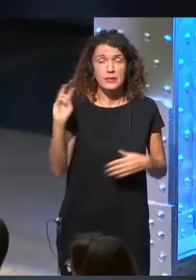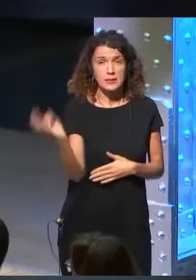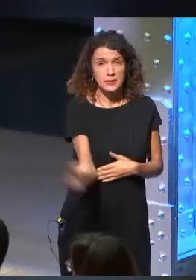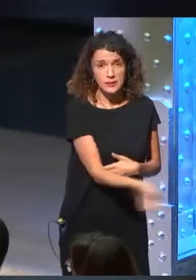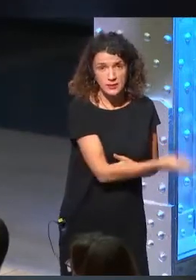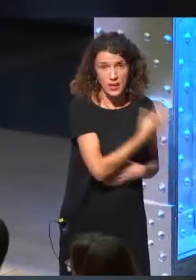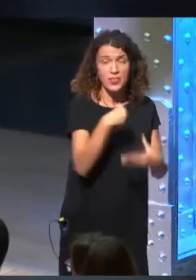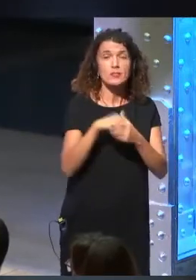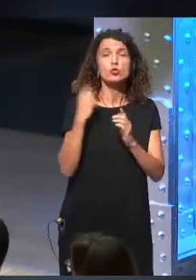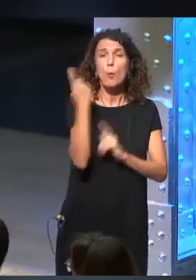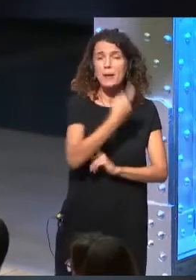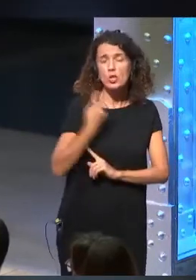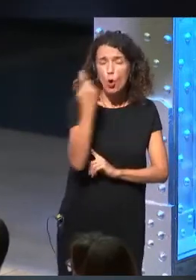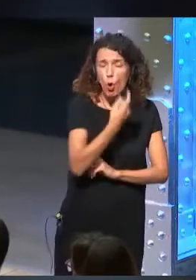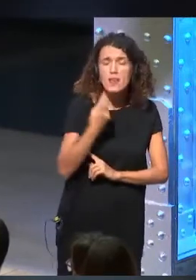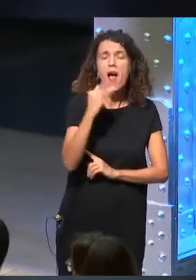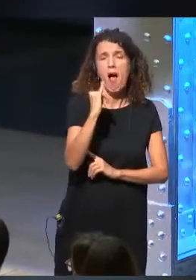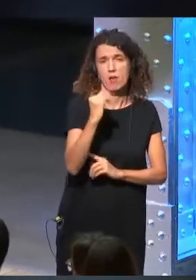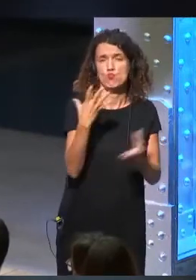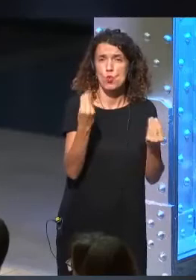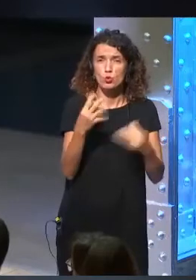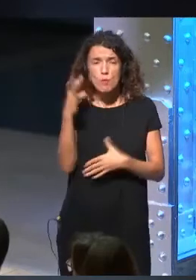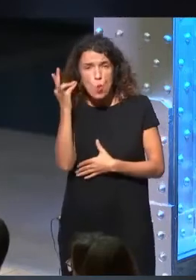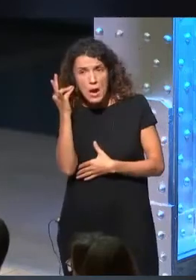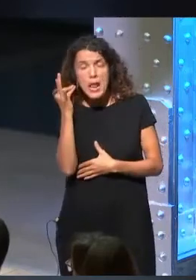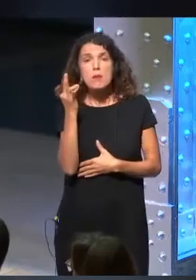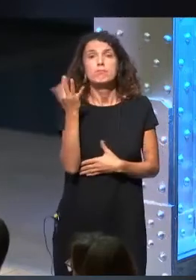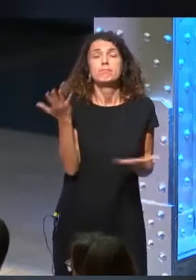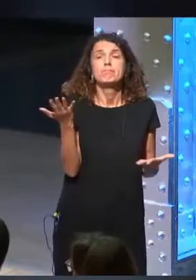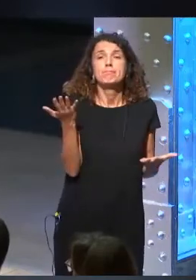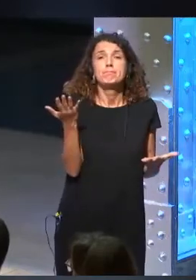them are really women. And if you look at Athena,